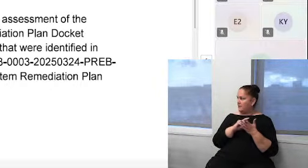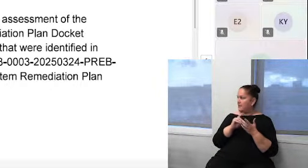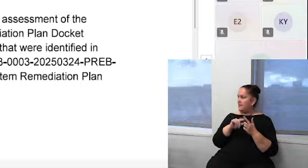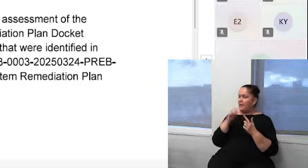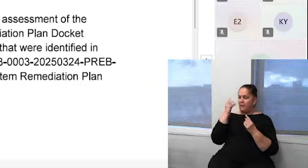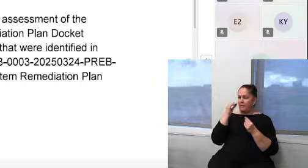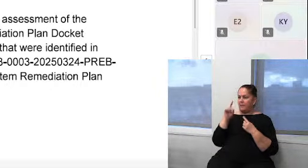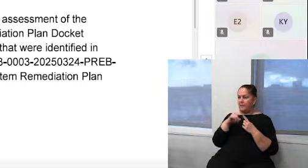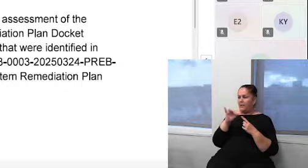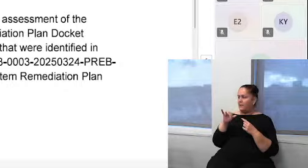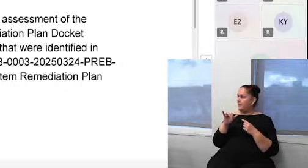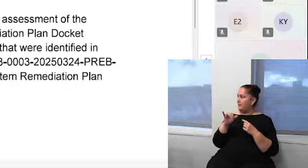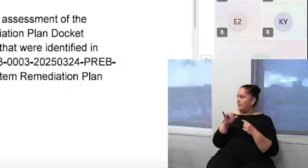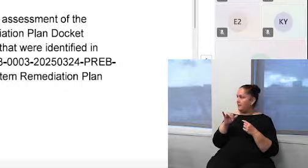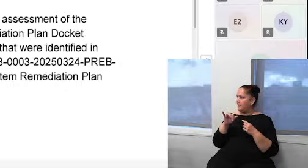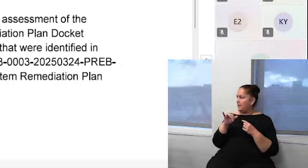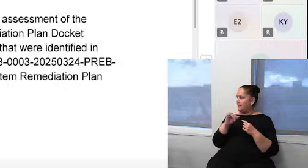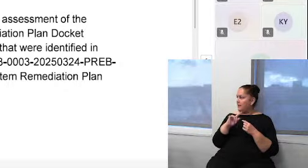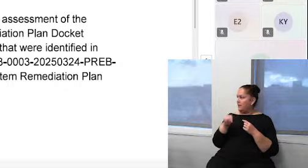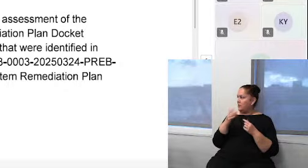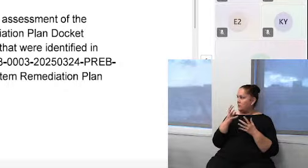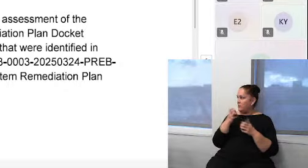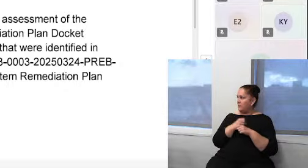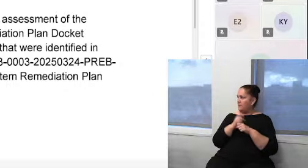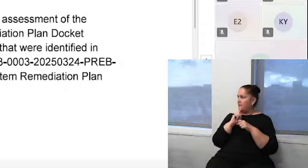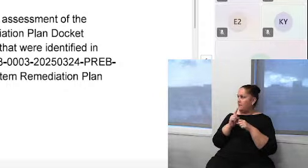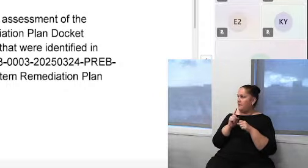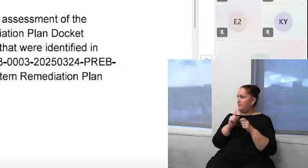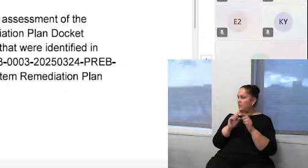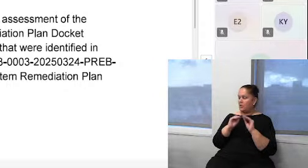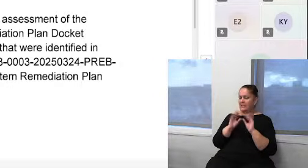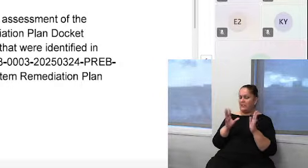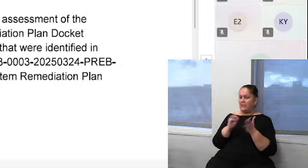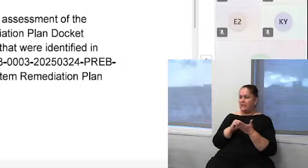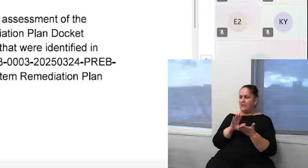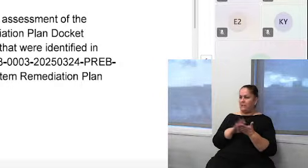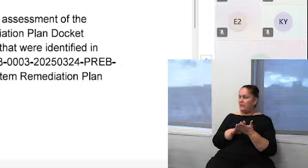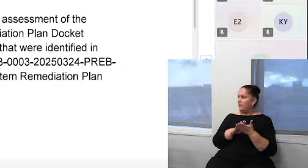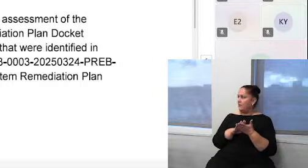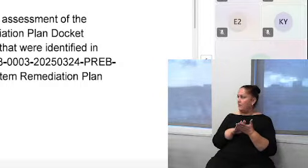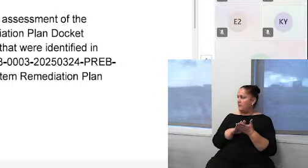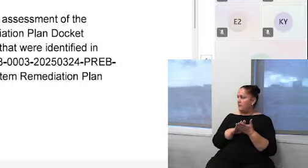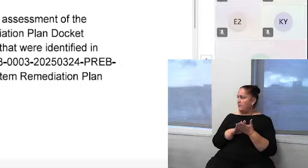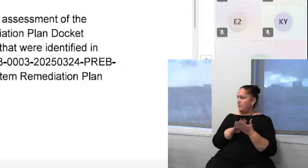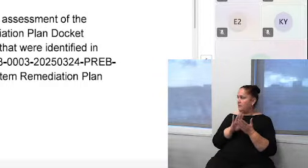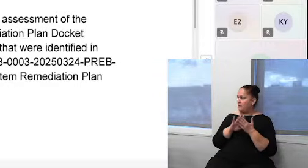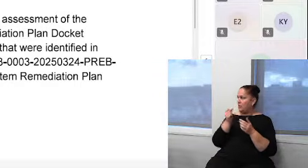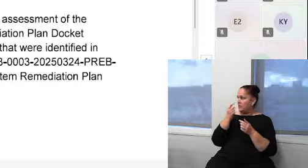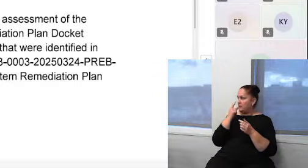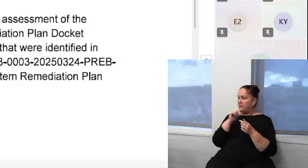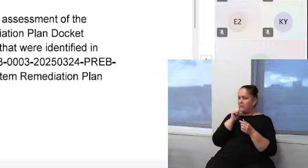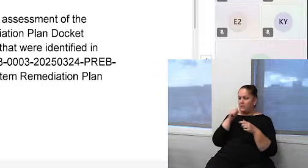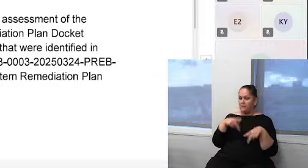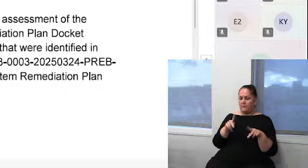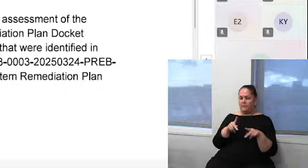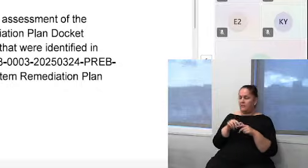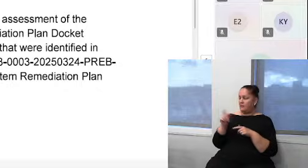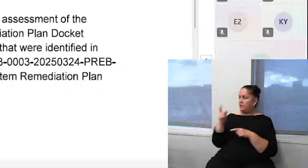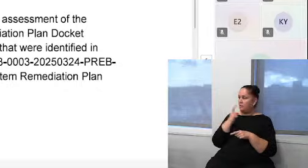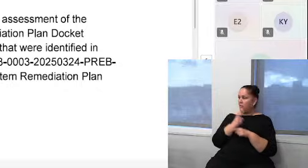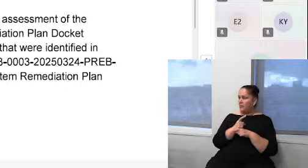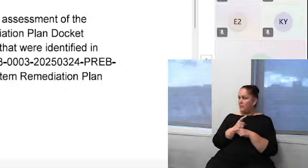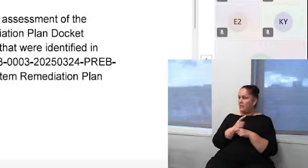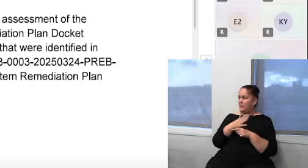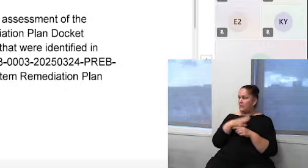you were prejudiced? I'll think about that, Mr. Hempling. I just wanted to make sure that this was clear in the record Right. because my understanding was that was